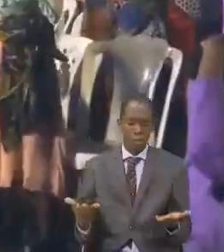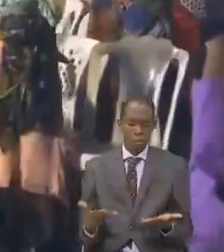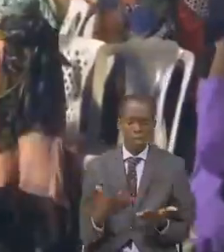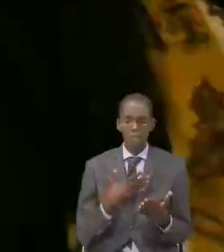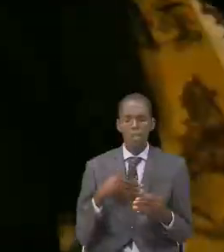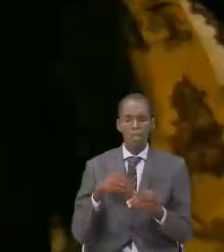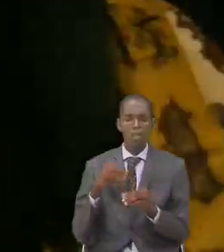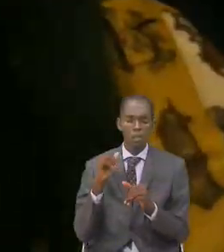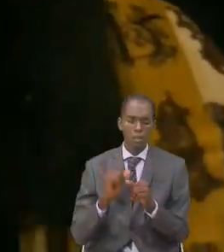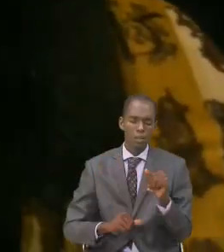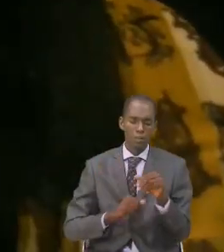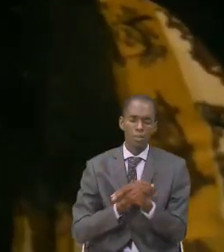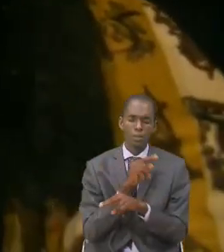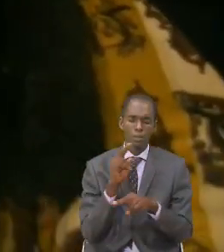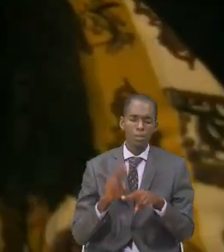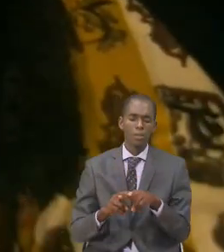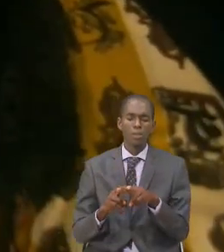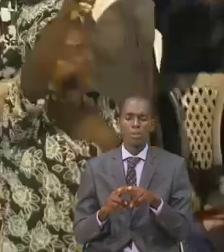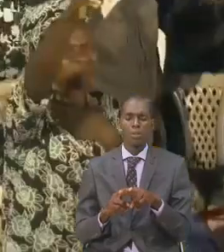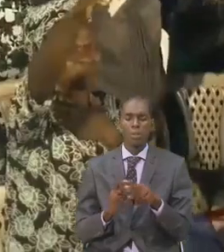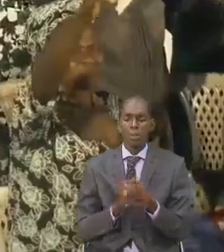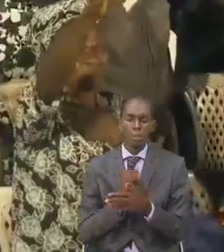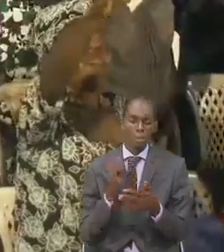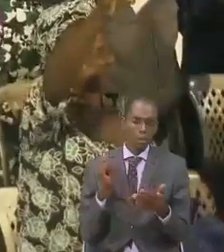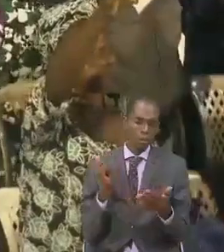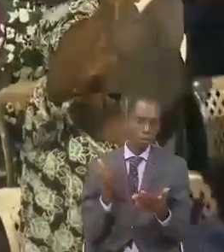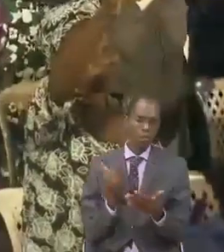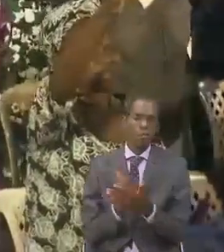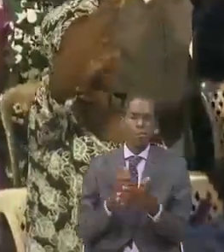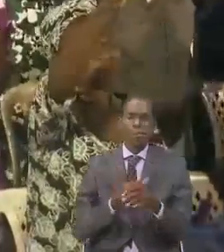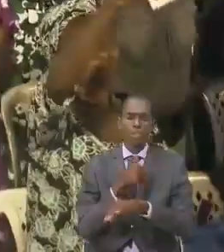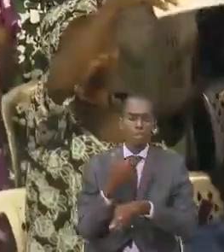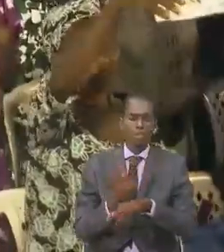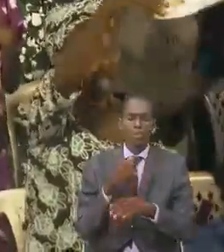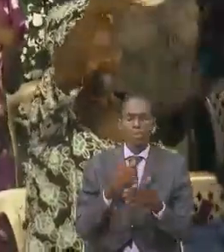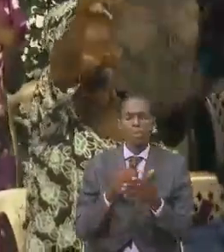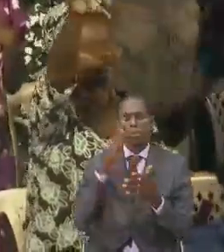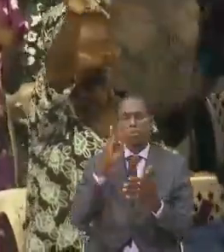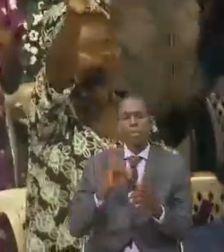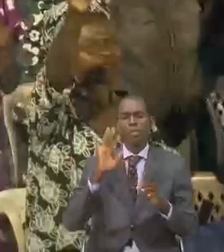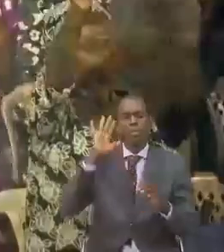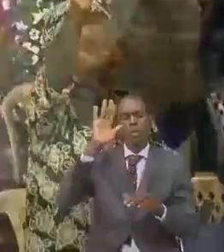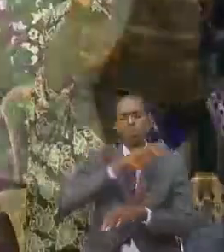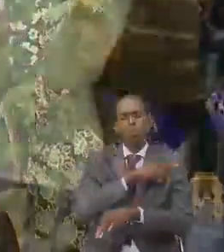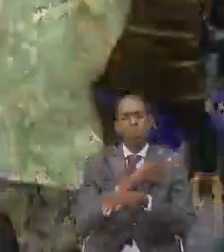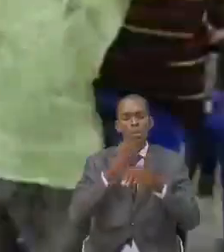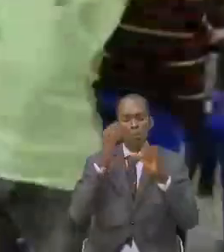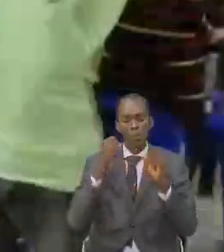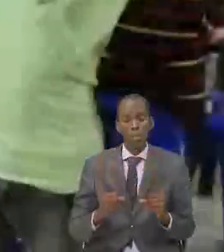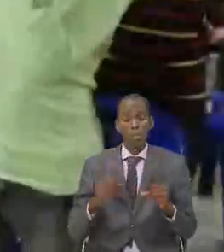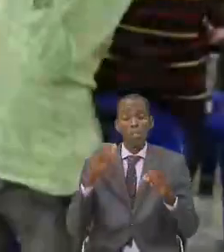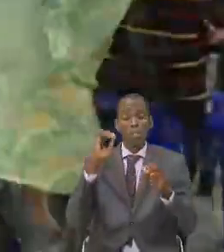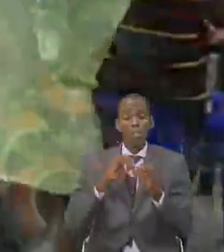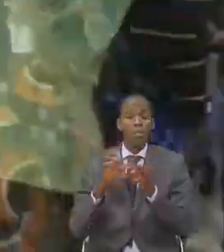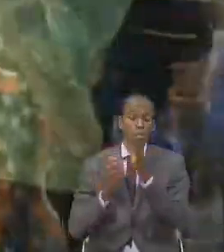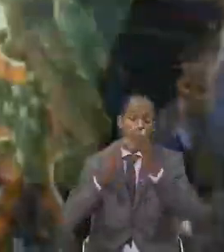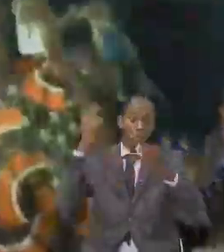free. Here and in every nation. Confirm it by your mighty